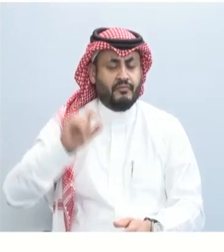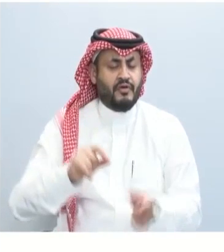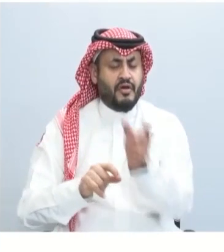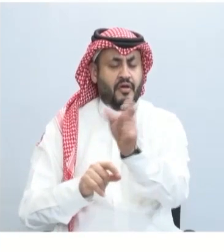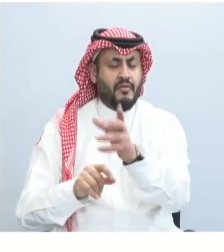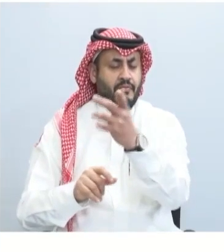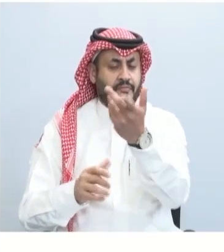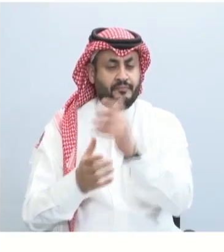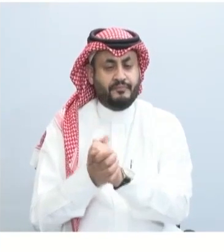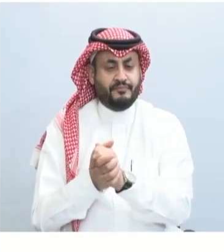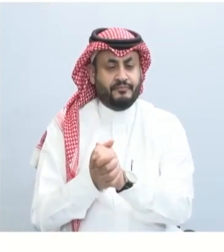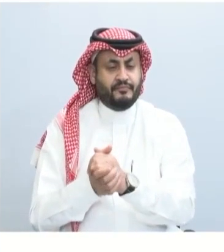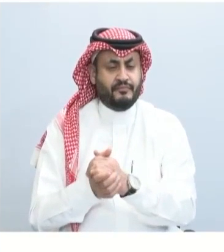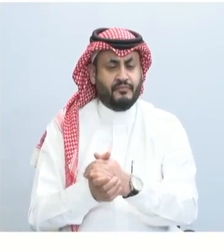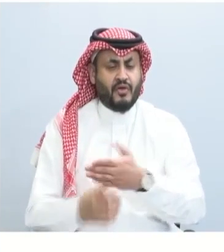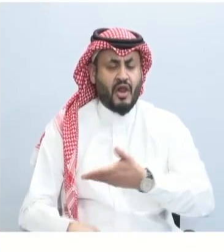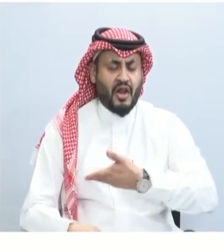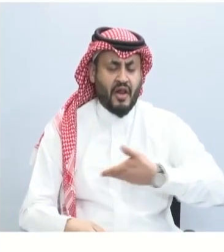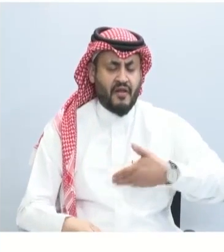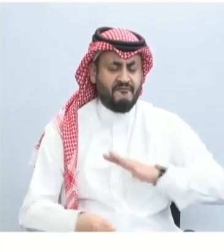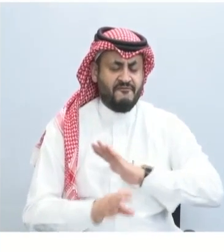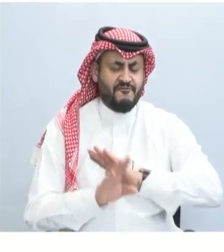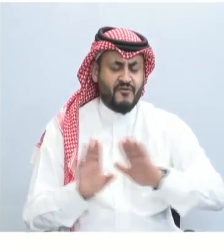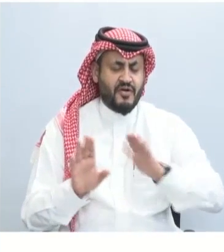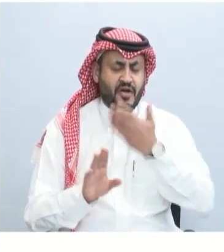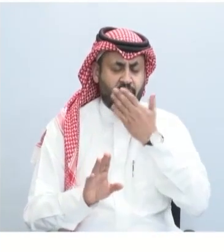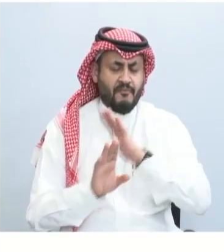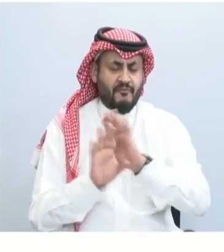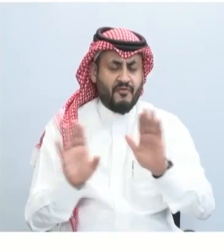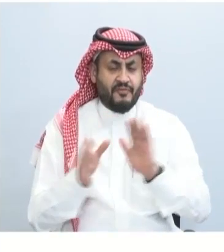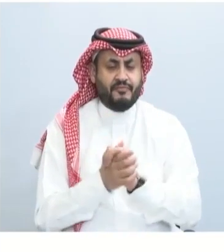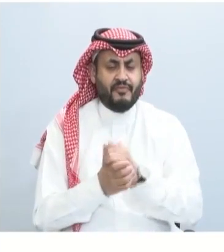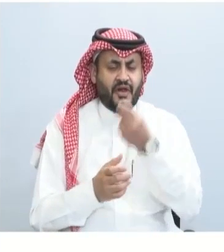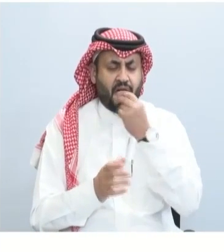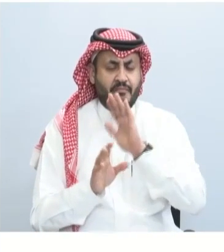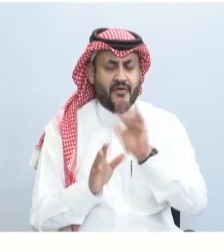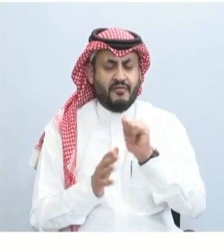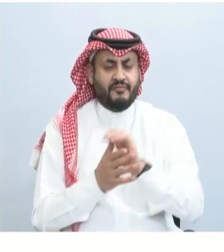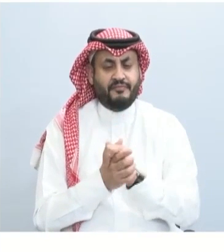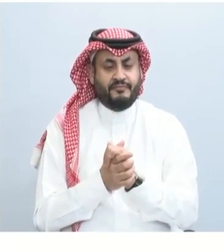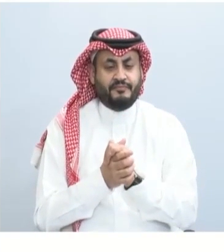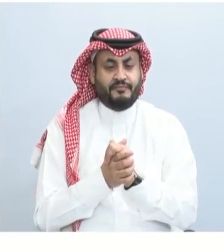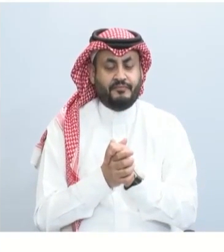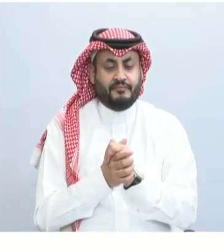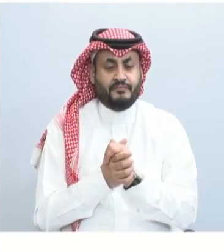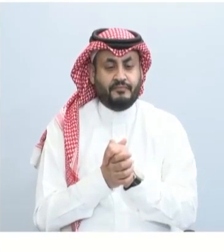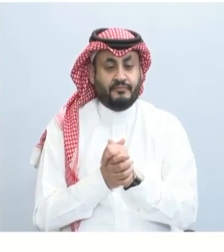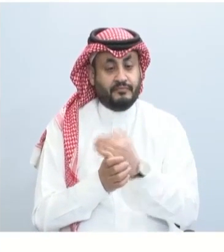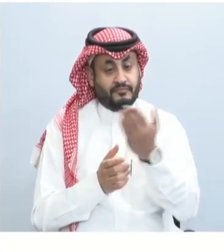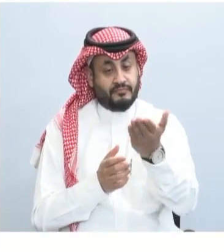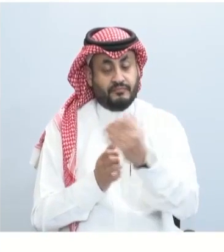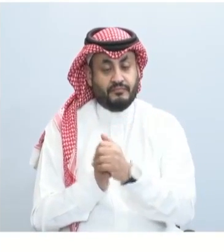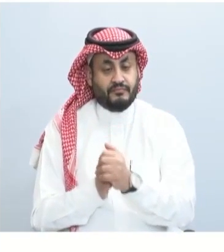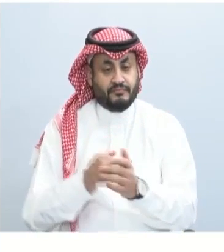would say when you are full, when you don't want any more to eat? You would use the first